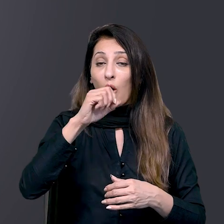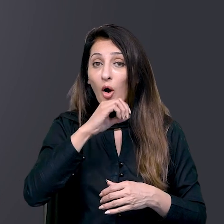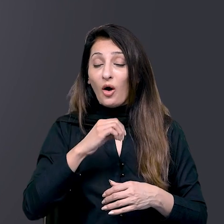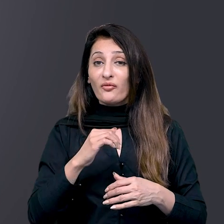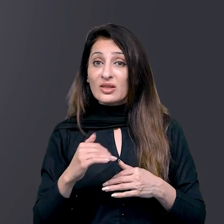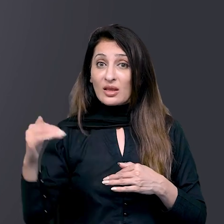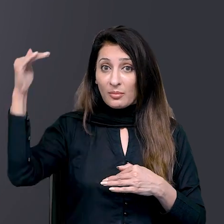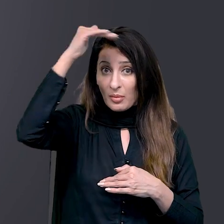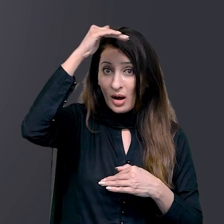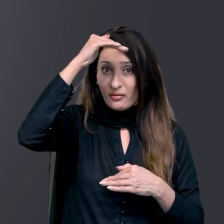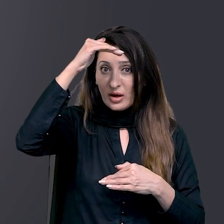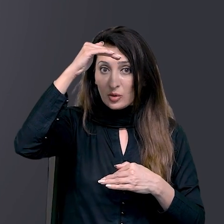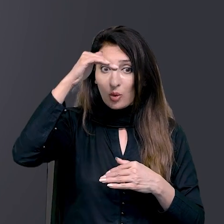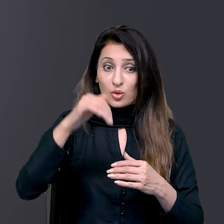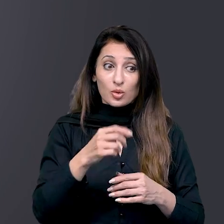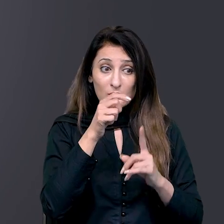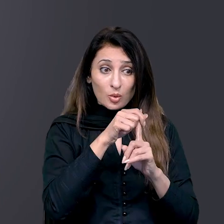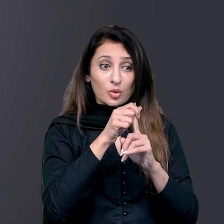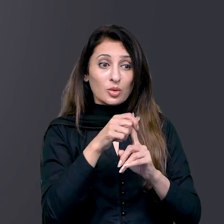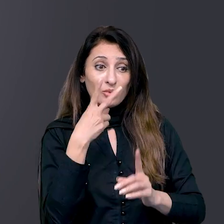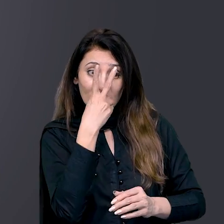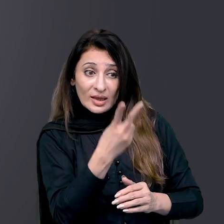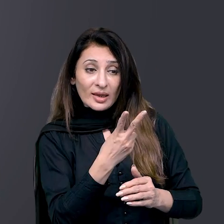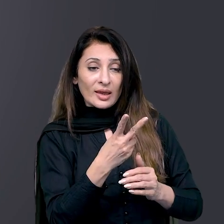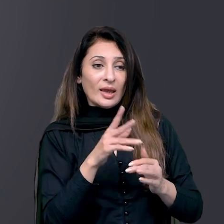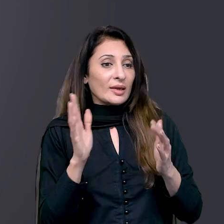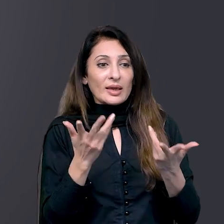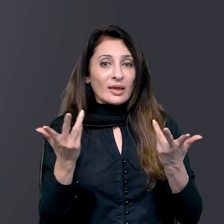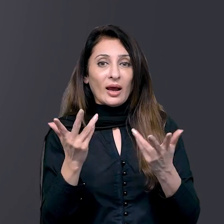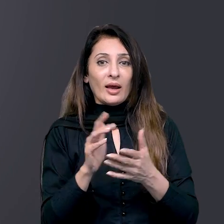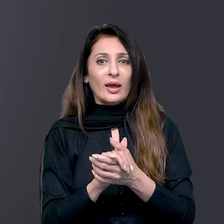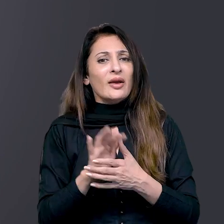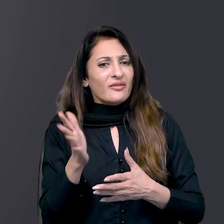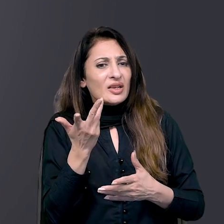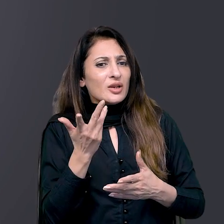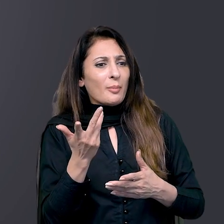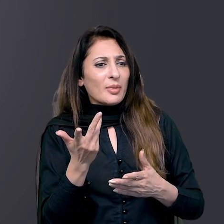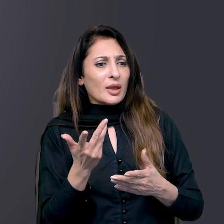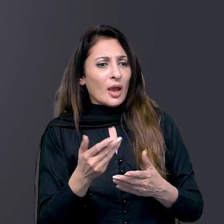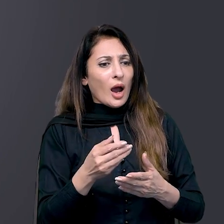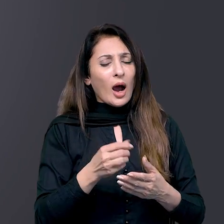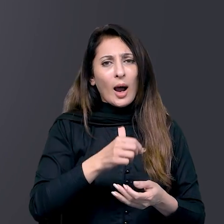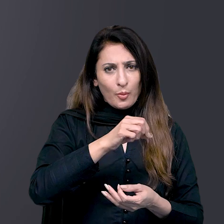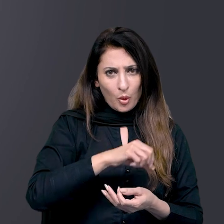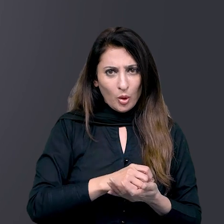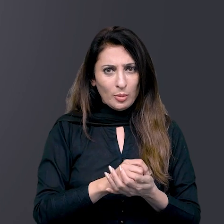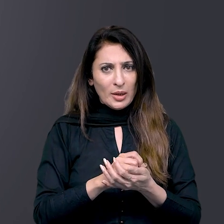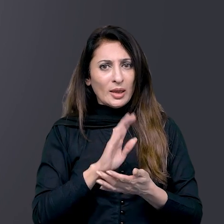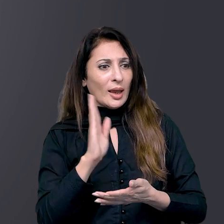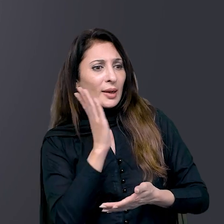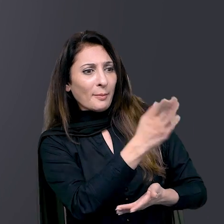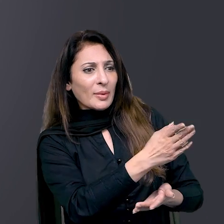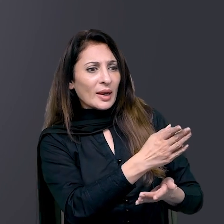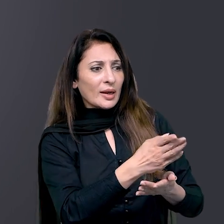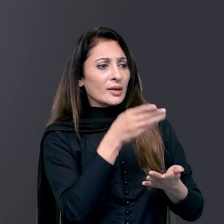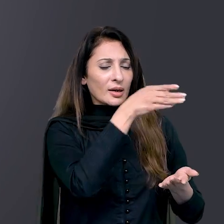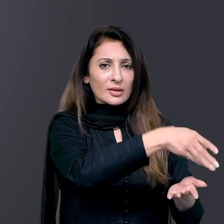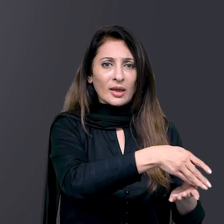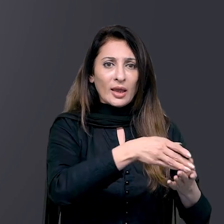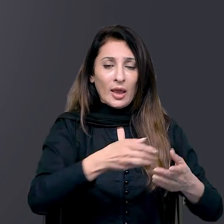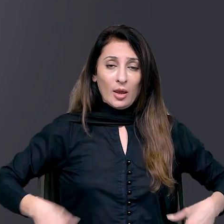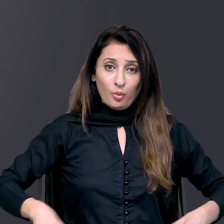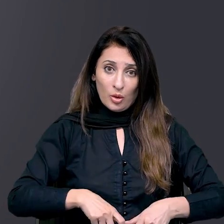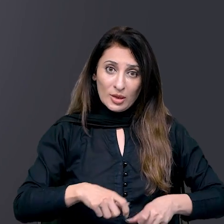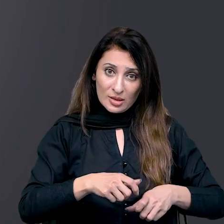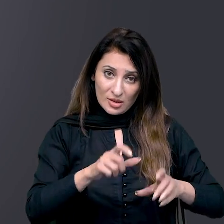Ideally, the superintendent of police would register your case, but if he doesn't, you subsequently can move